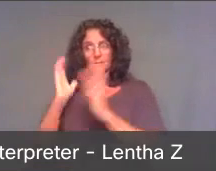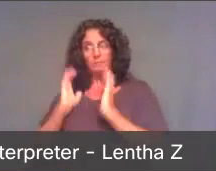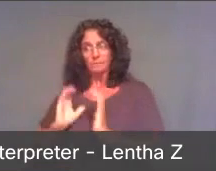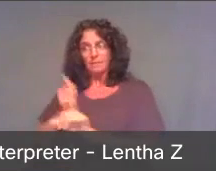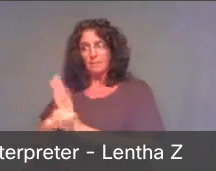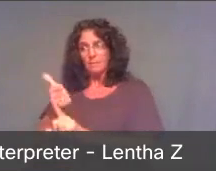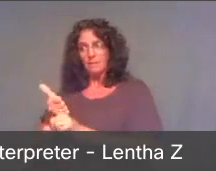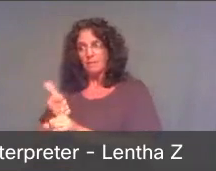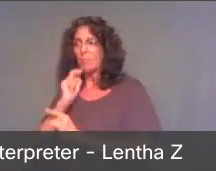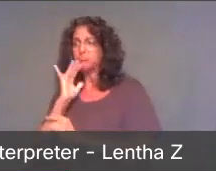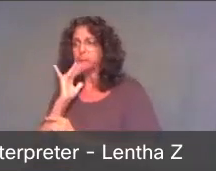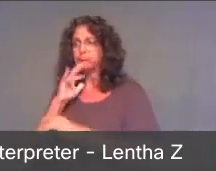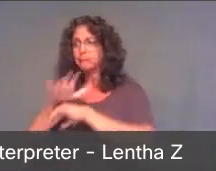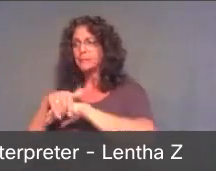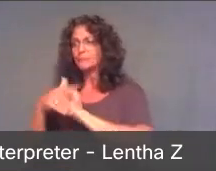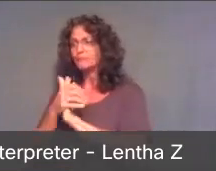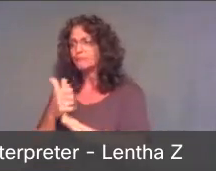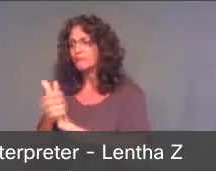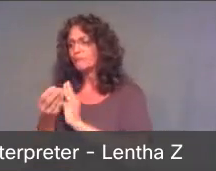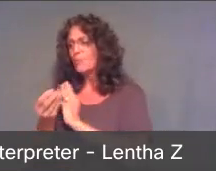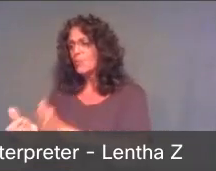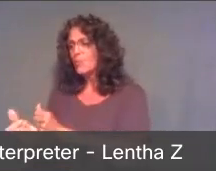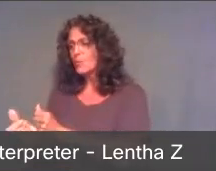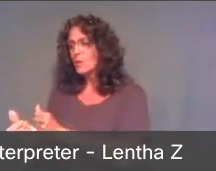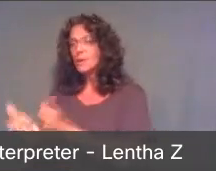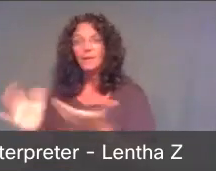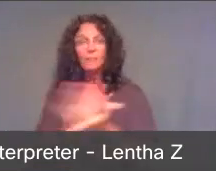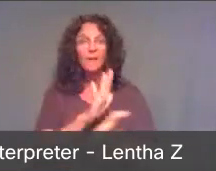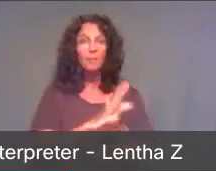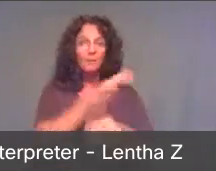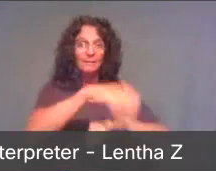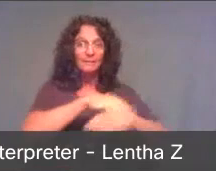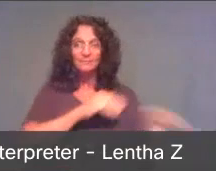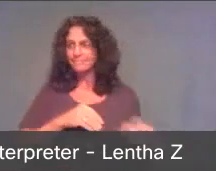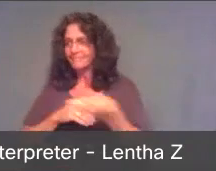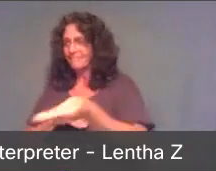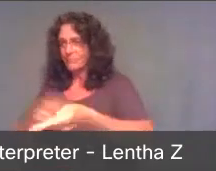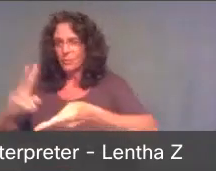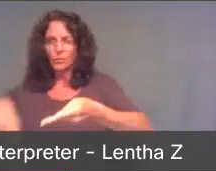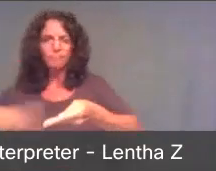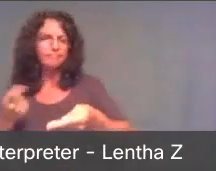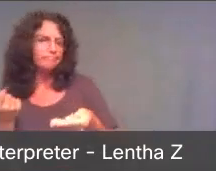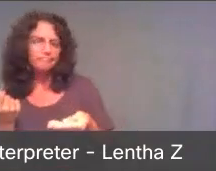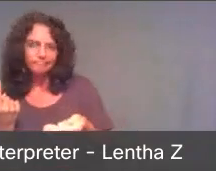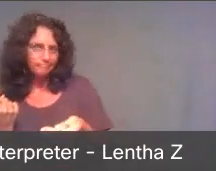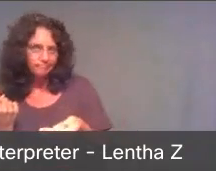a form in front of them in English, they wouldn't be able to read a word of it. And sometimes if you're not aware of that, or if you haven't worked with